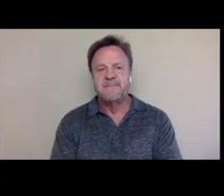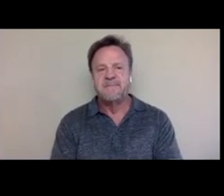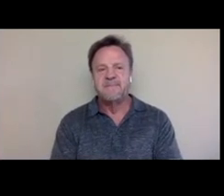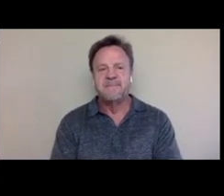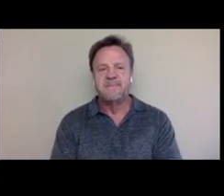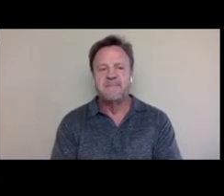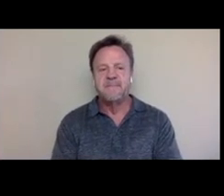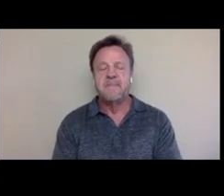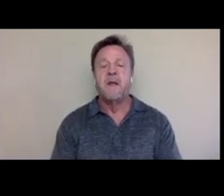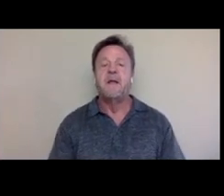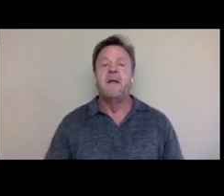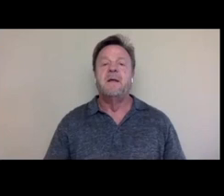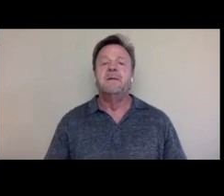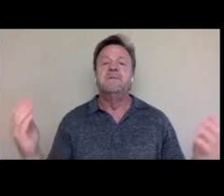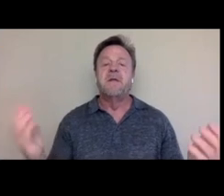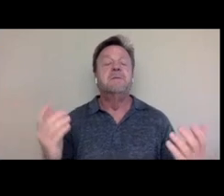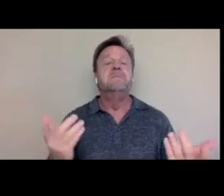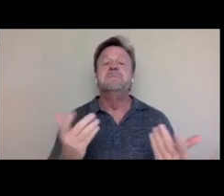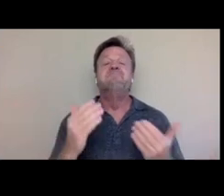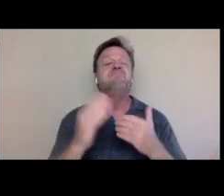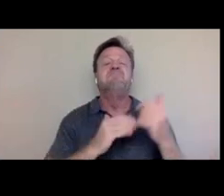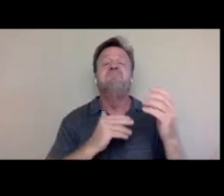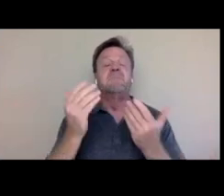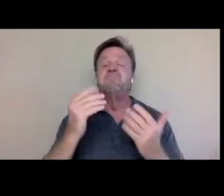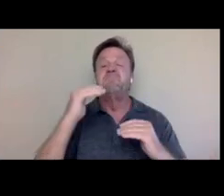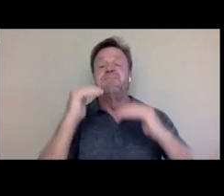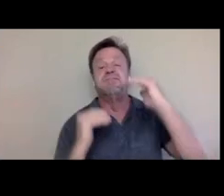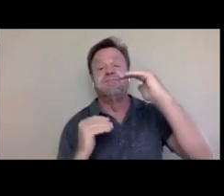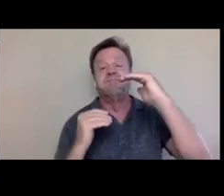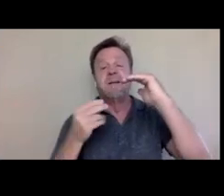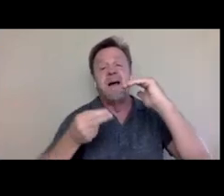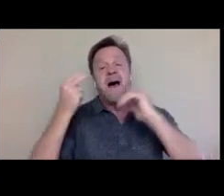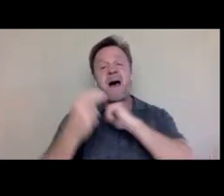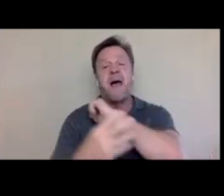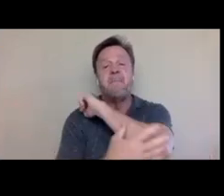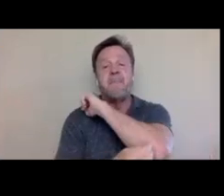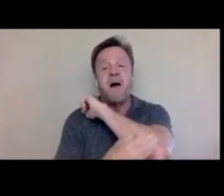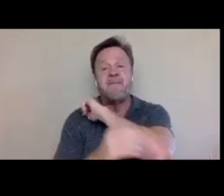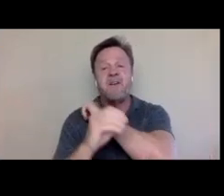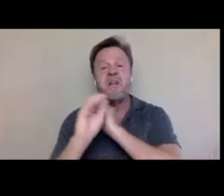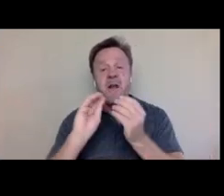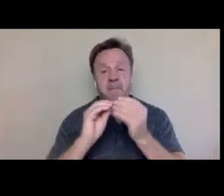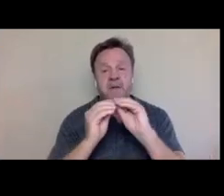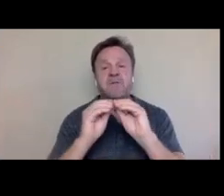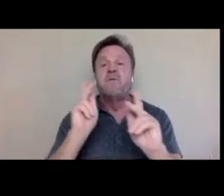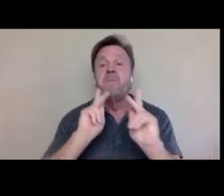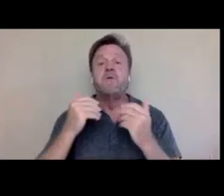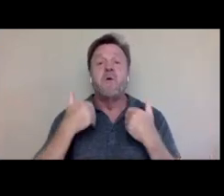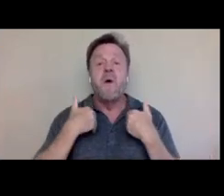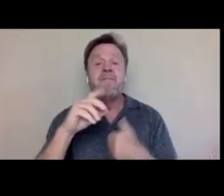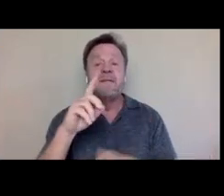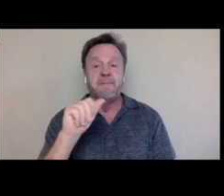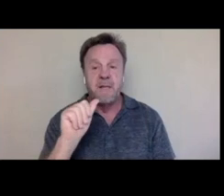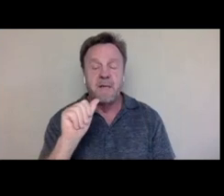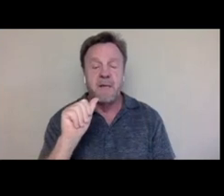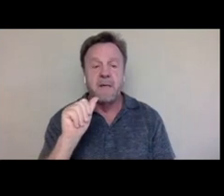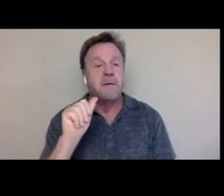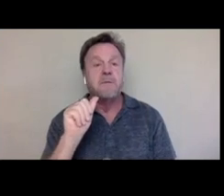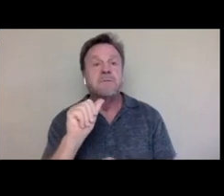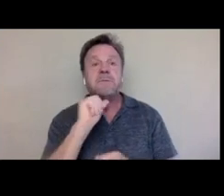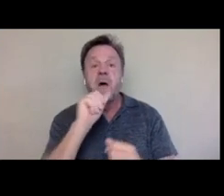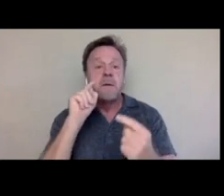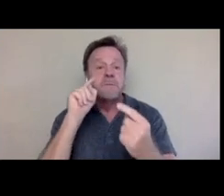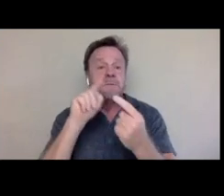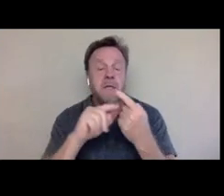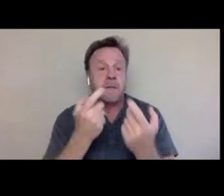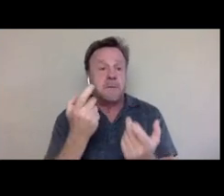So, despite disproportionate high poverty rates among people with disabilities, it wasn't until just